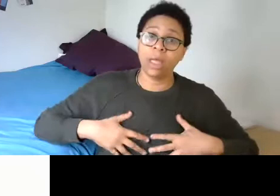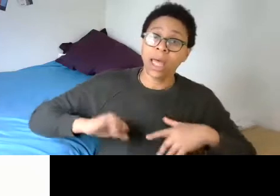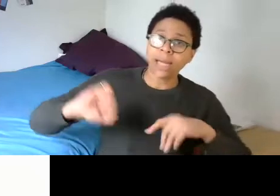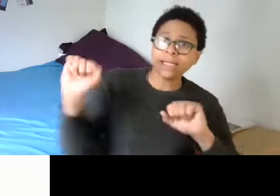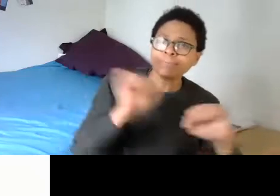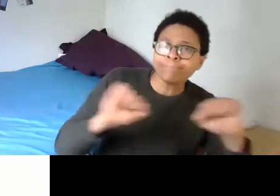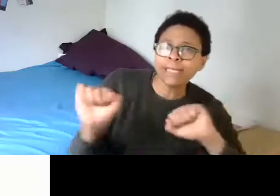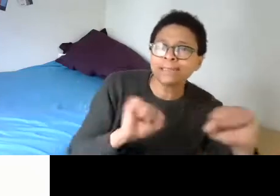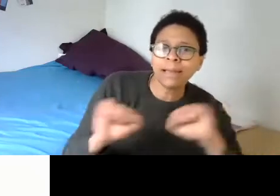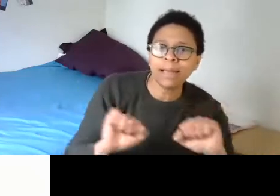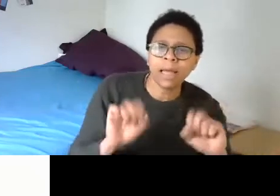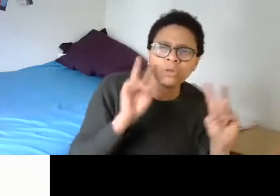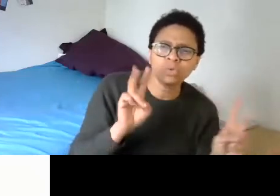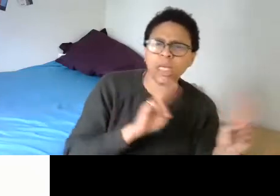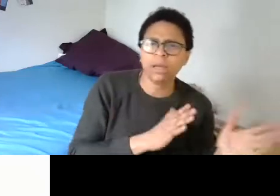bright green chest.